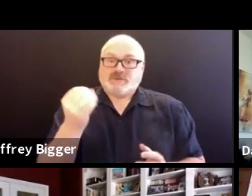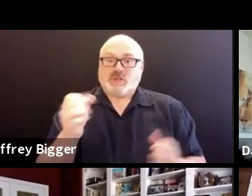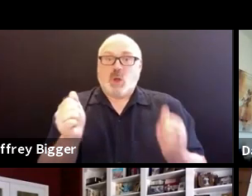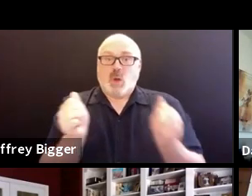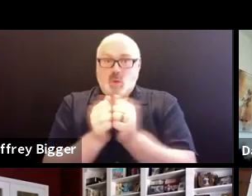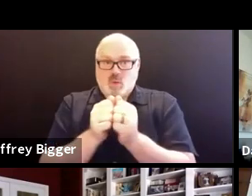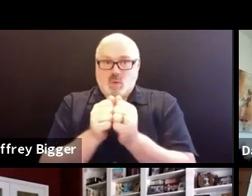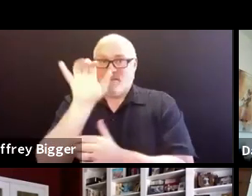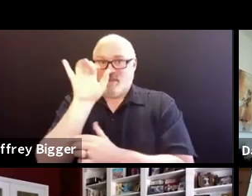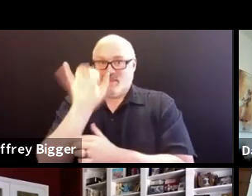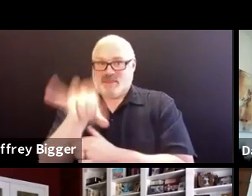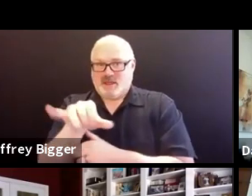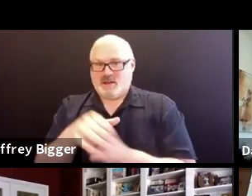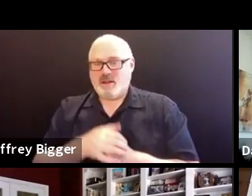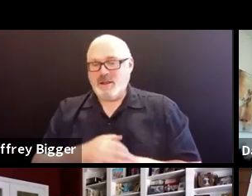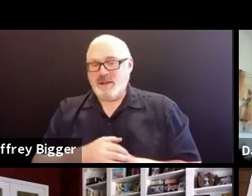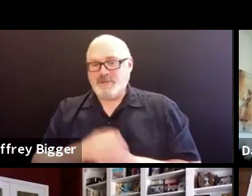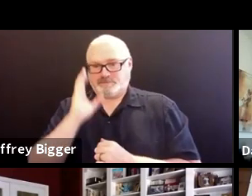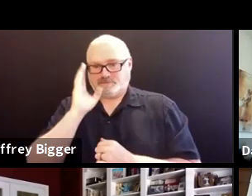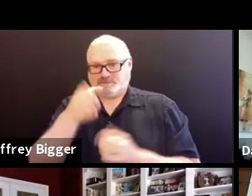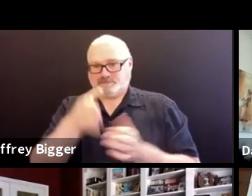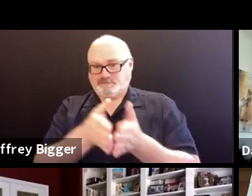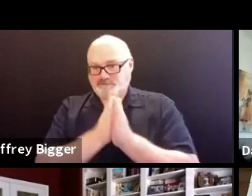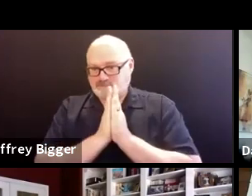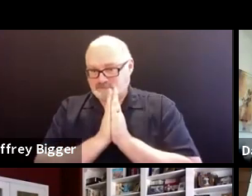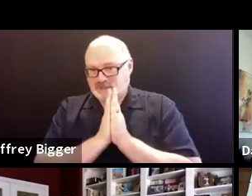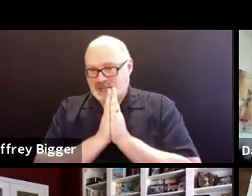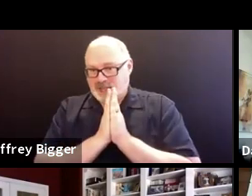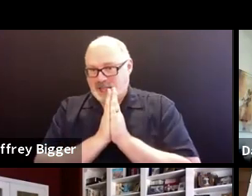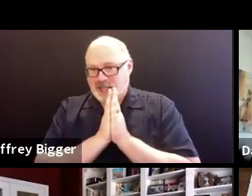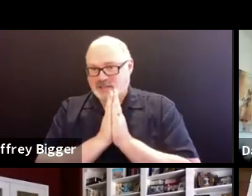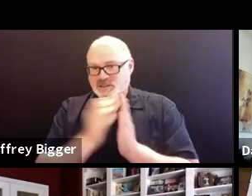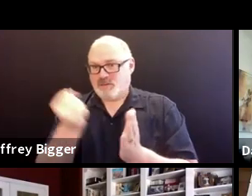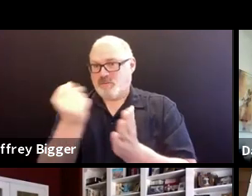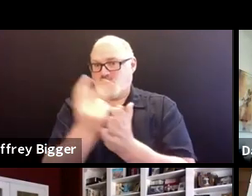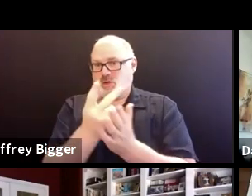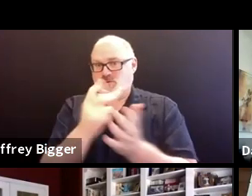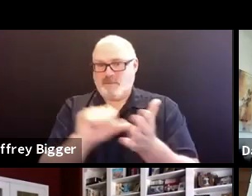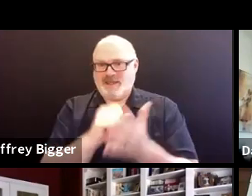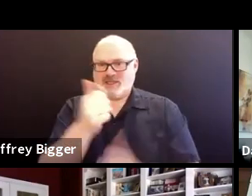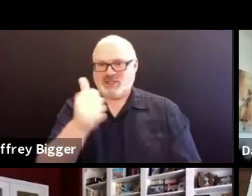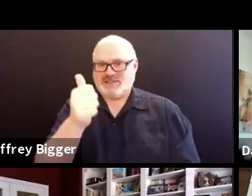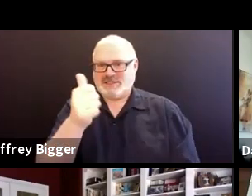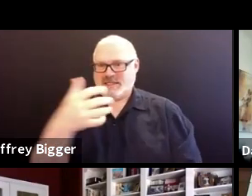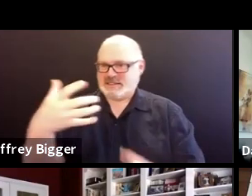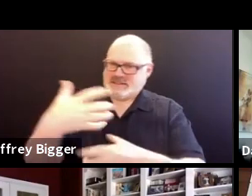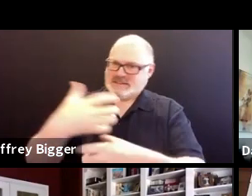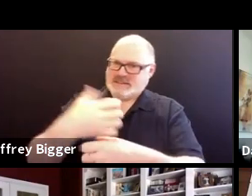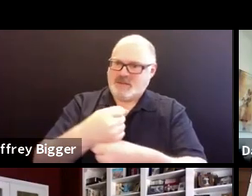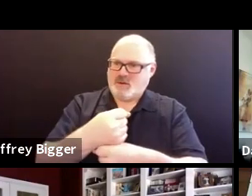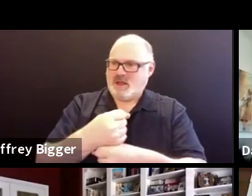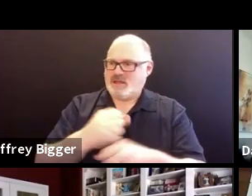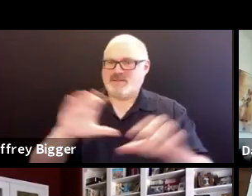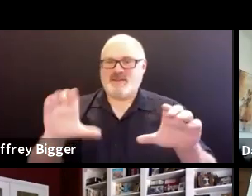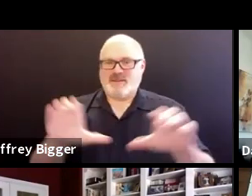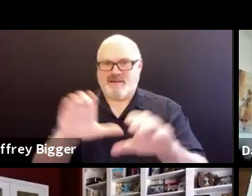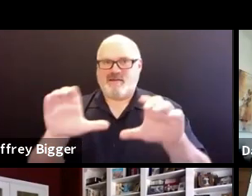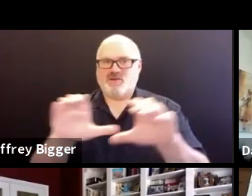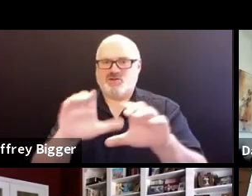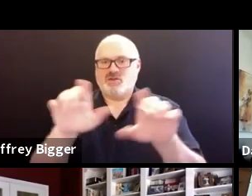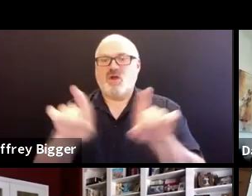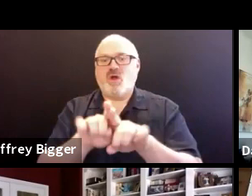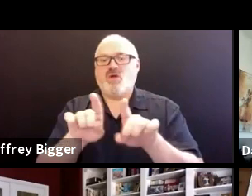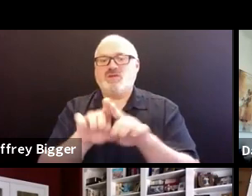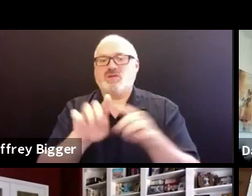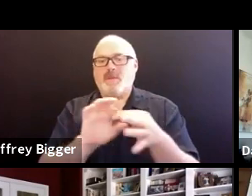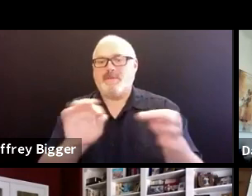that, I would ask for approval. Page 10 summarizes the action. I'll also mention